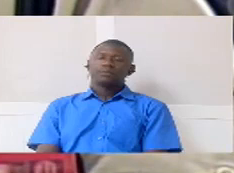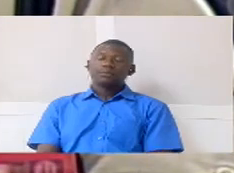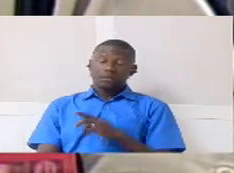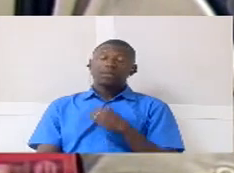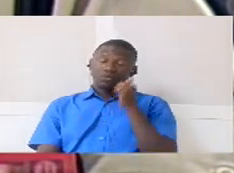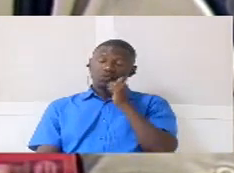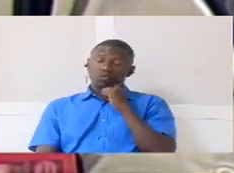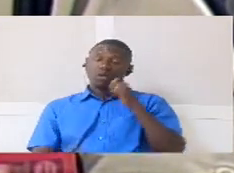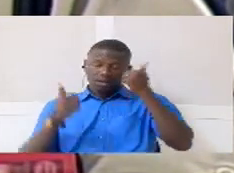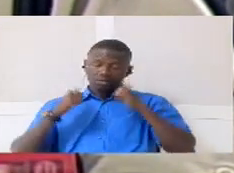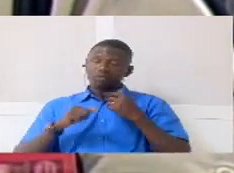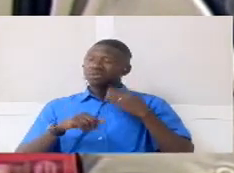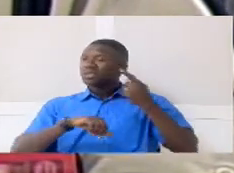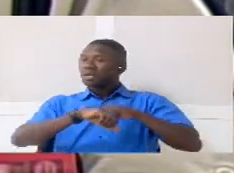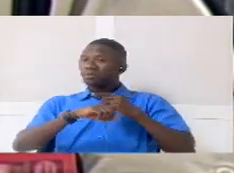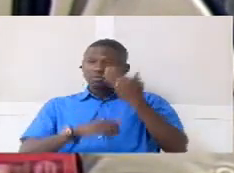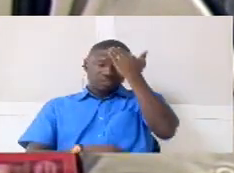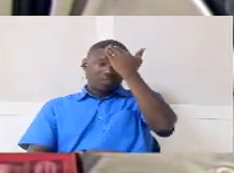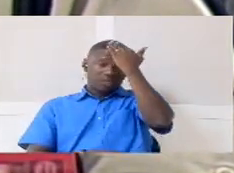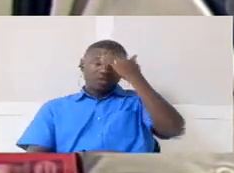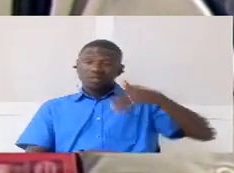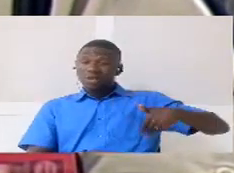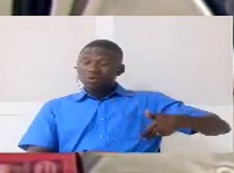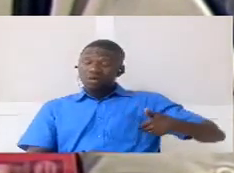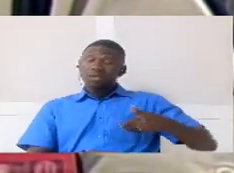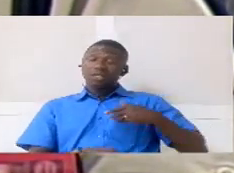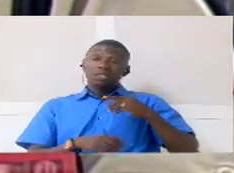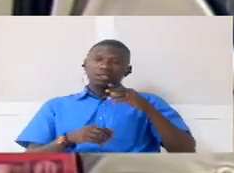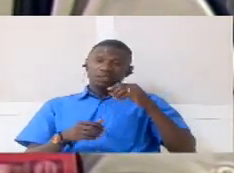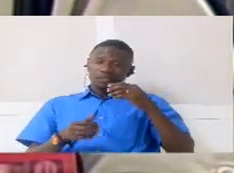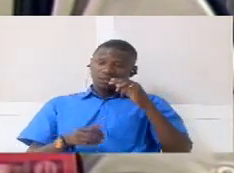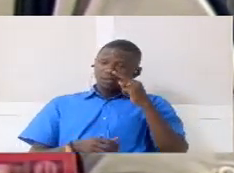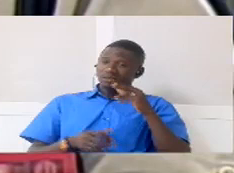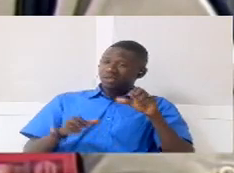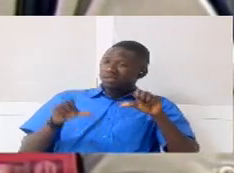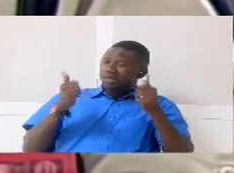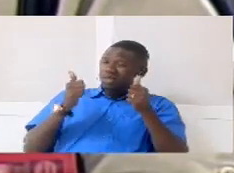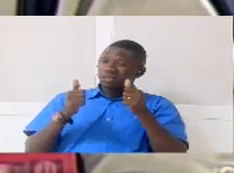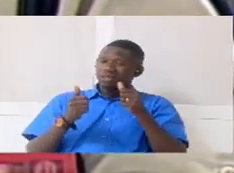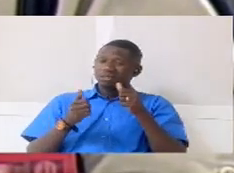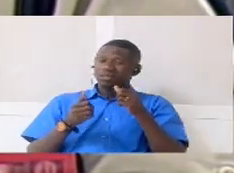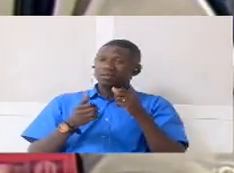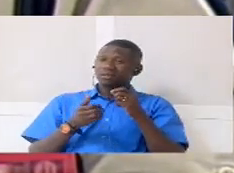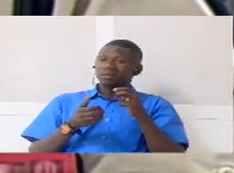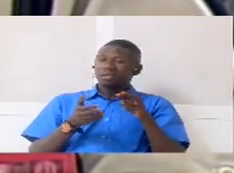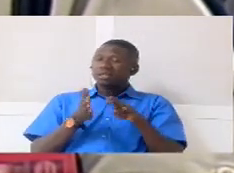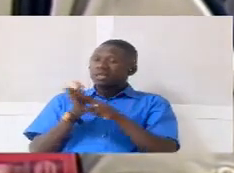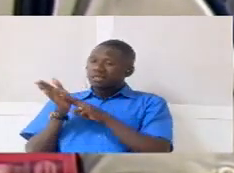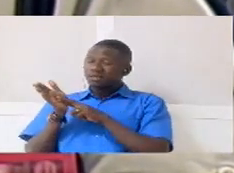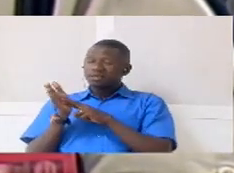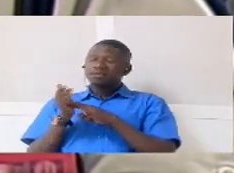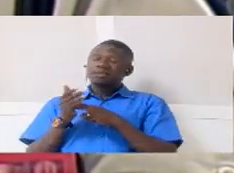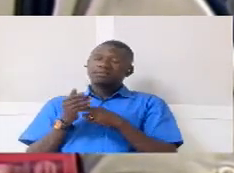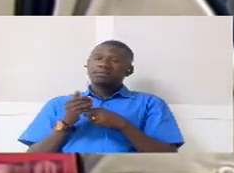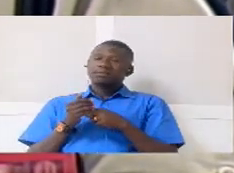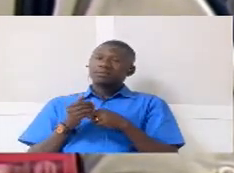happen during the time of Jawara. They started recruiting cadets from the high schools. Oh, the late Antu Sedi Bolokona and Njibuseka. Amongst them